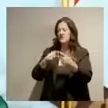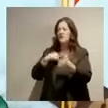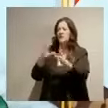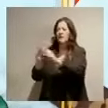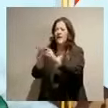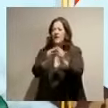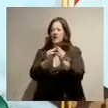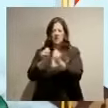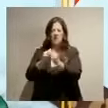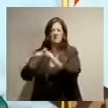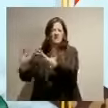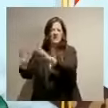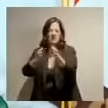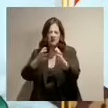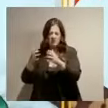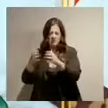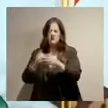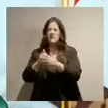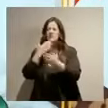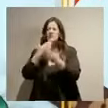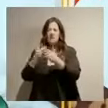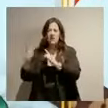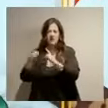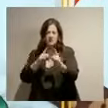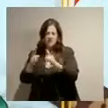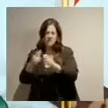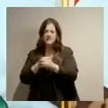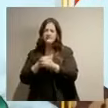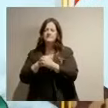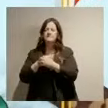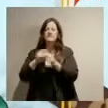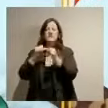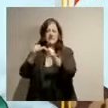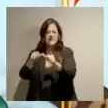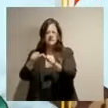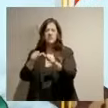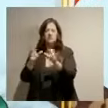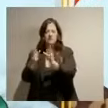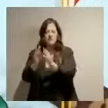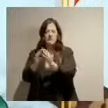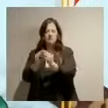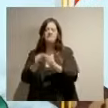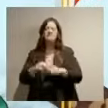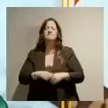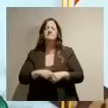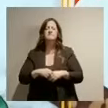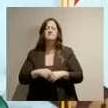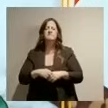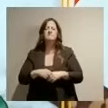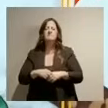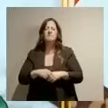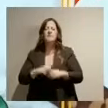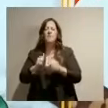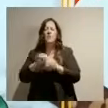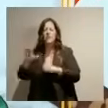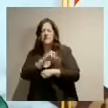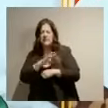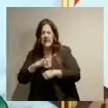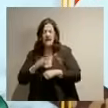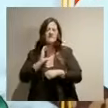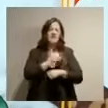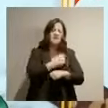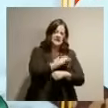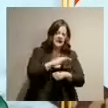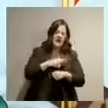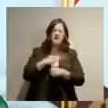the last few weeks to have more granular conversations, and continue to meet with leadership. Our teams are meeting at staff level with leadership